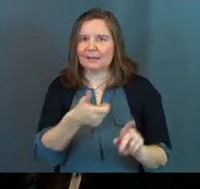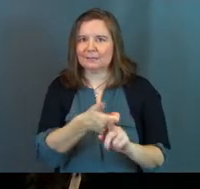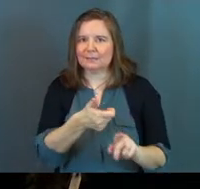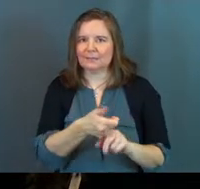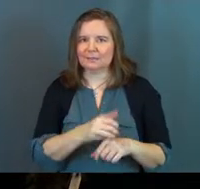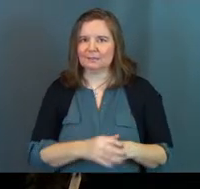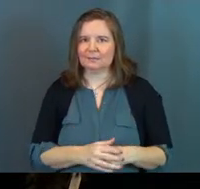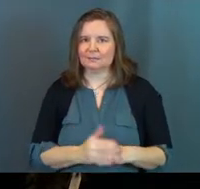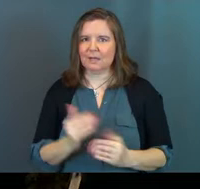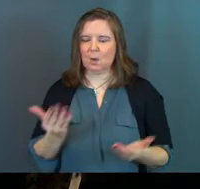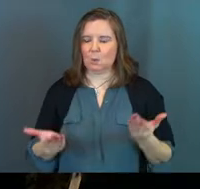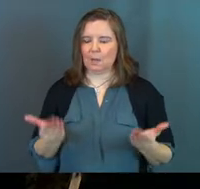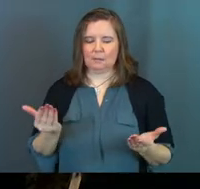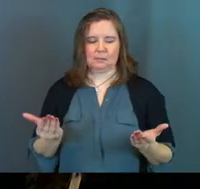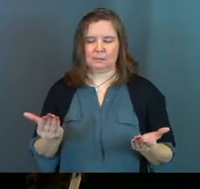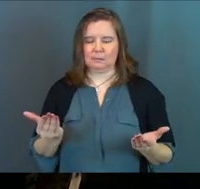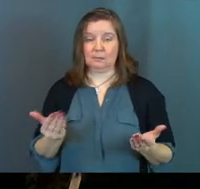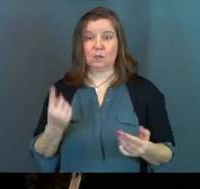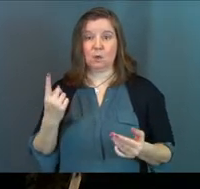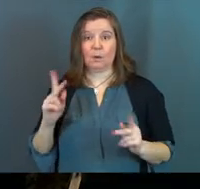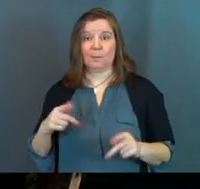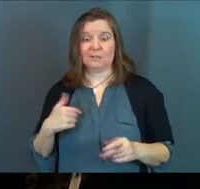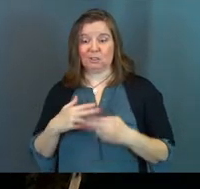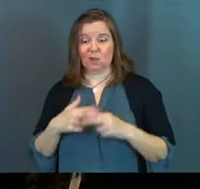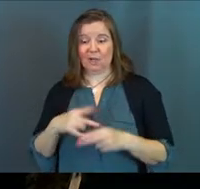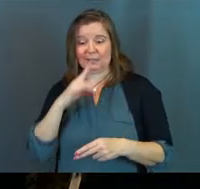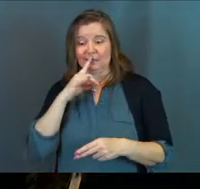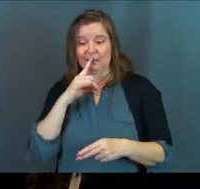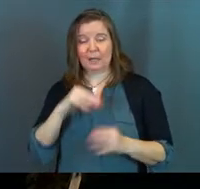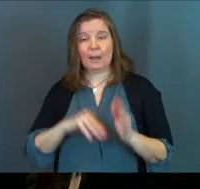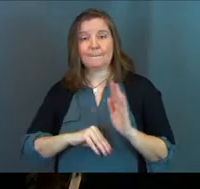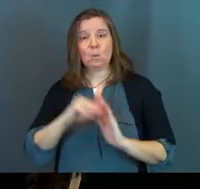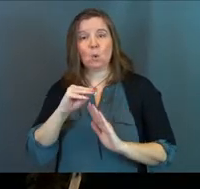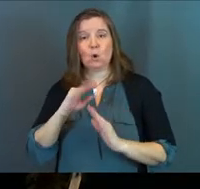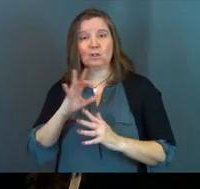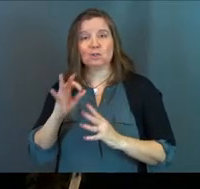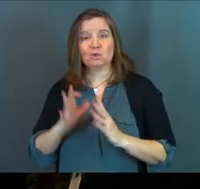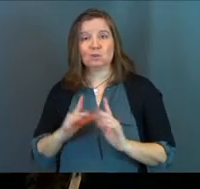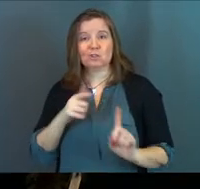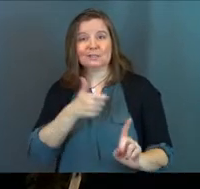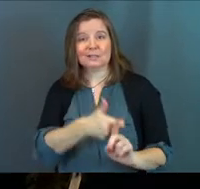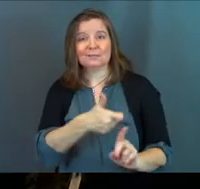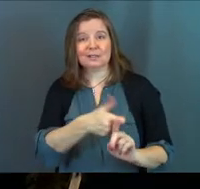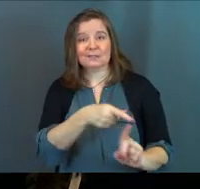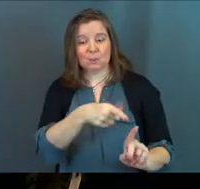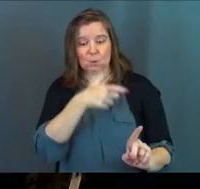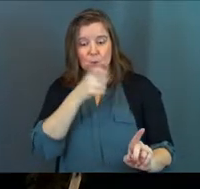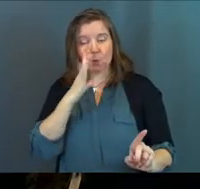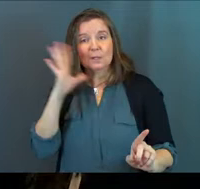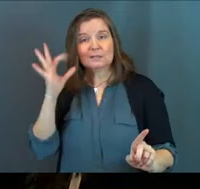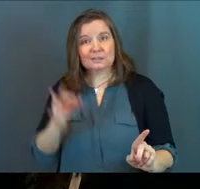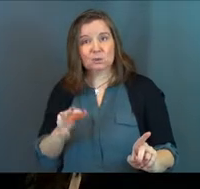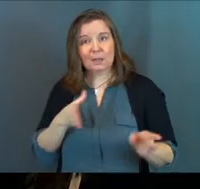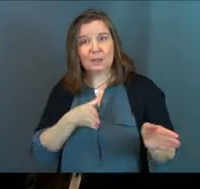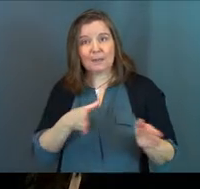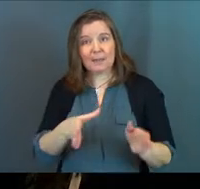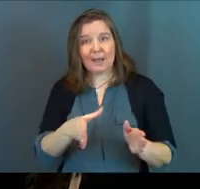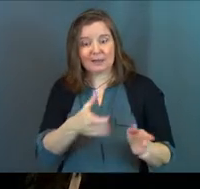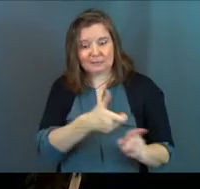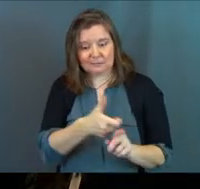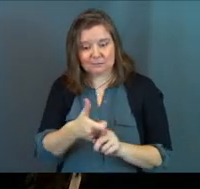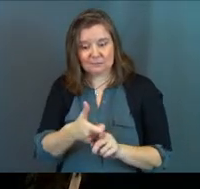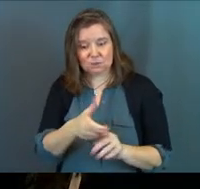choice. Because one theologian calls them moral choosers who will choose the path that